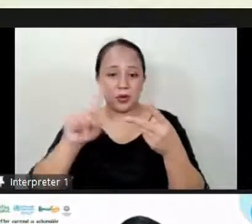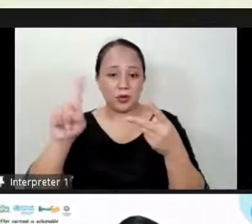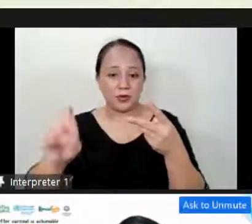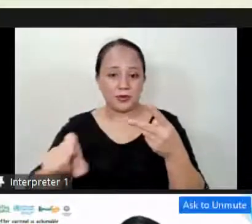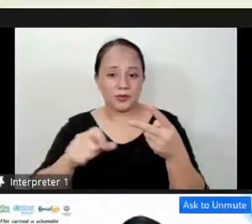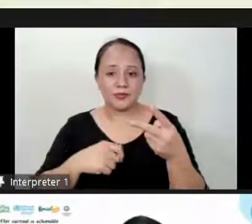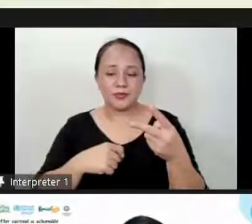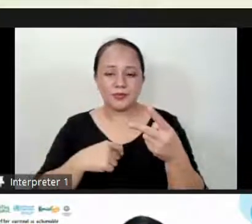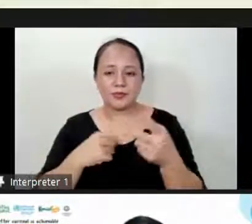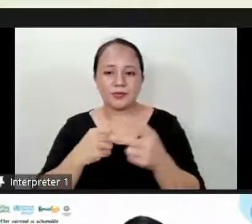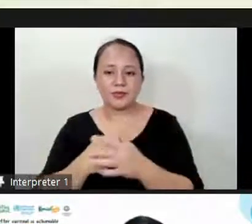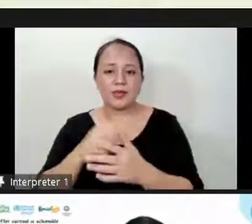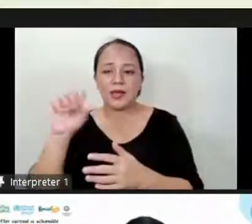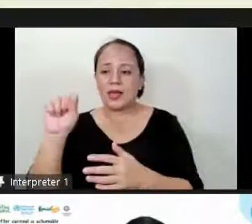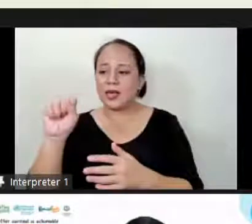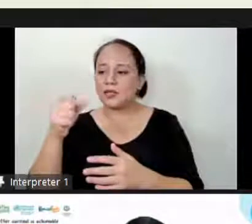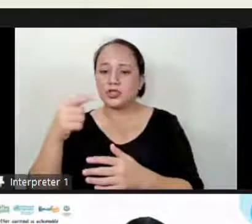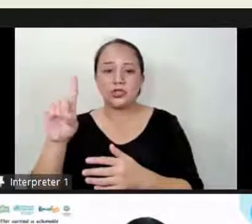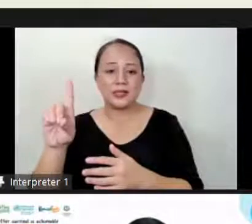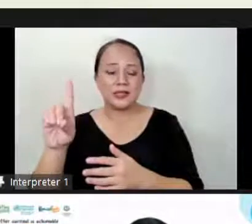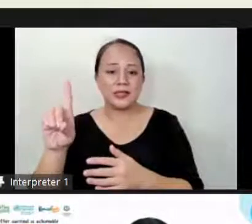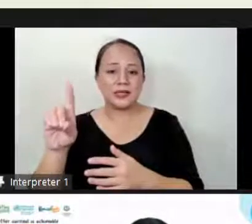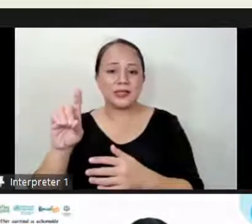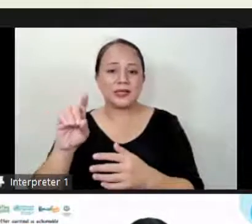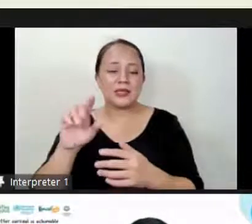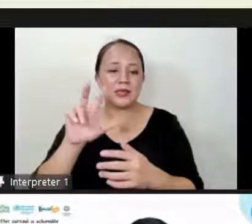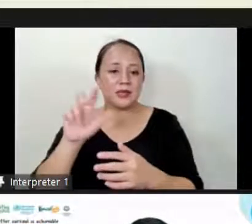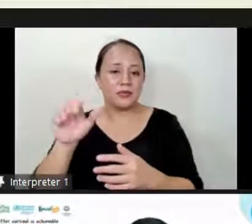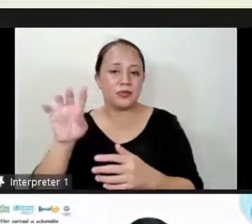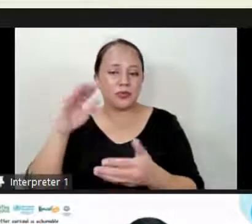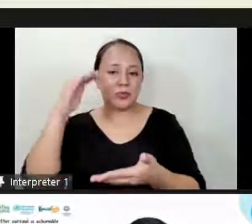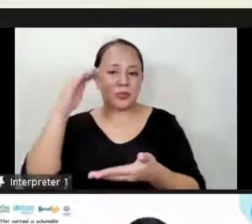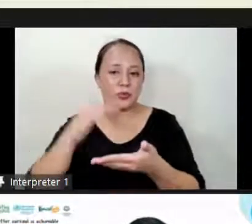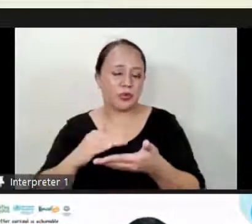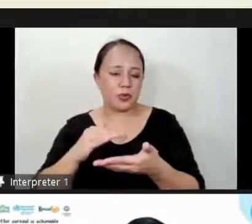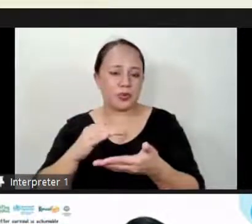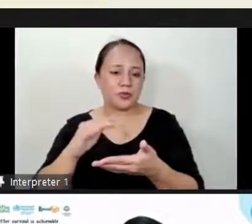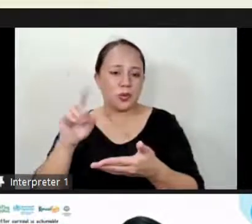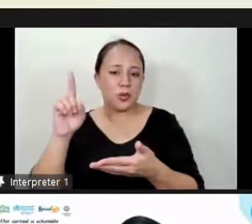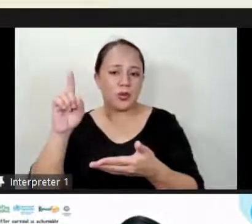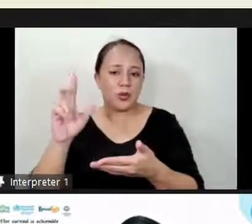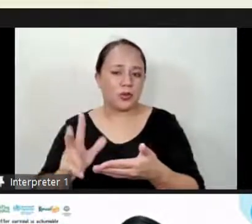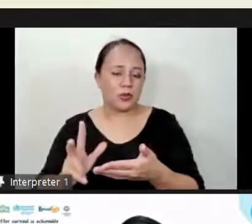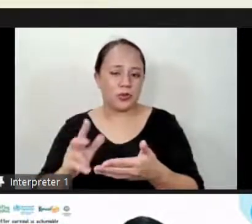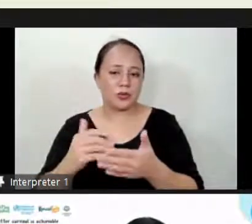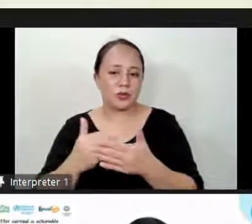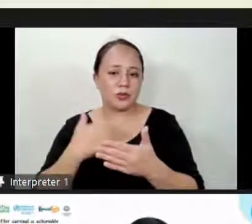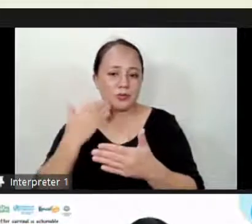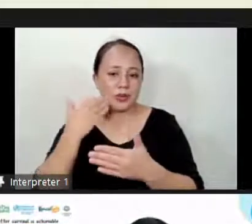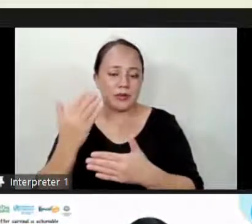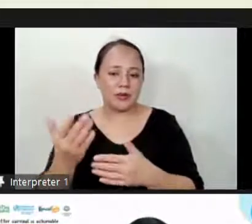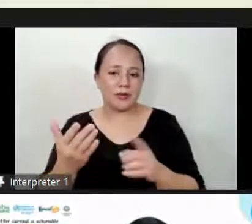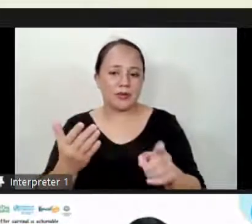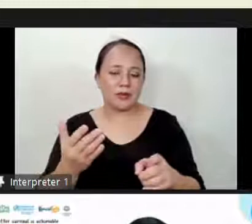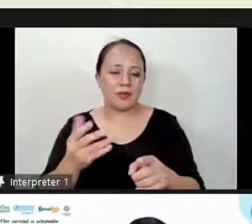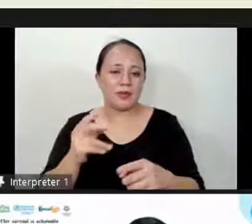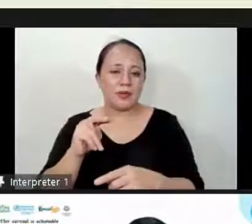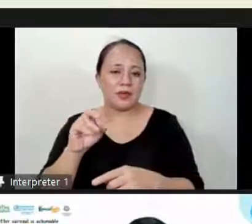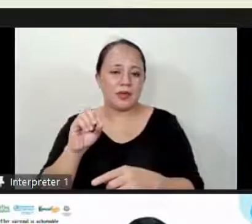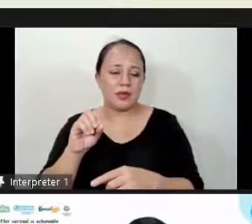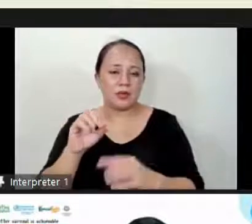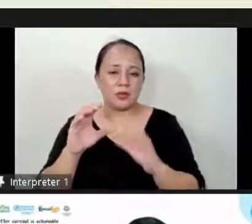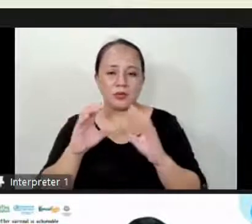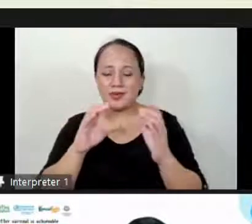question, SDG target 3.4 is to reduce by 1/3 premature mortality from non-communicable